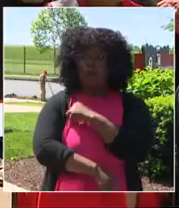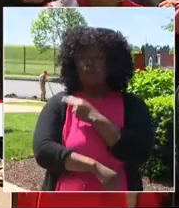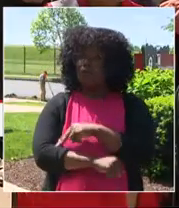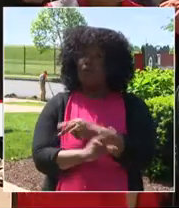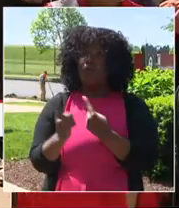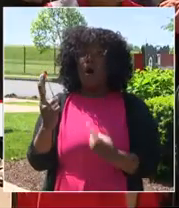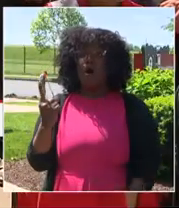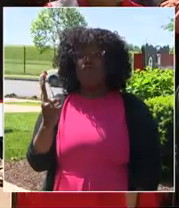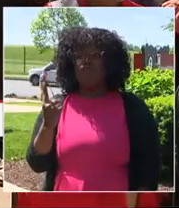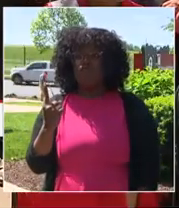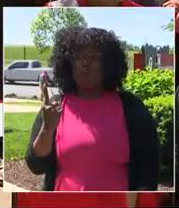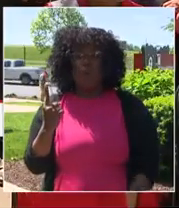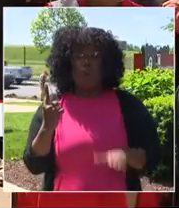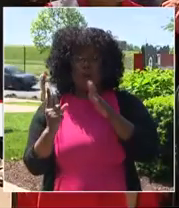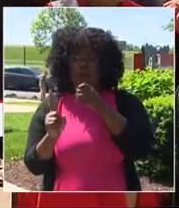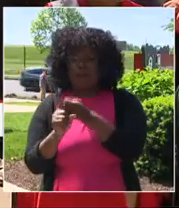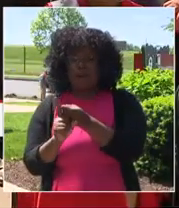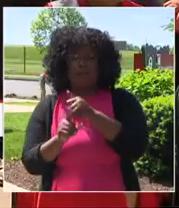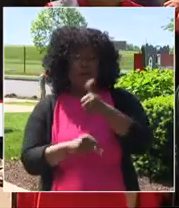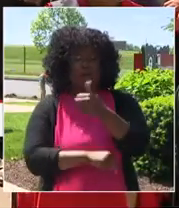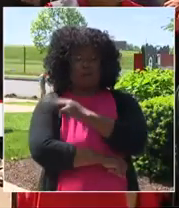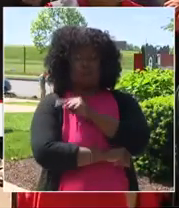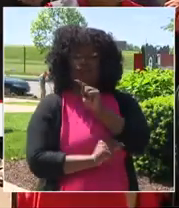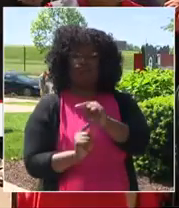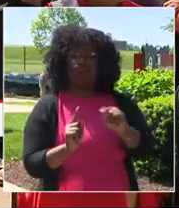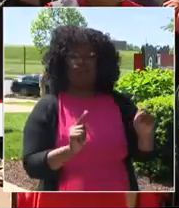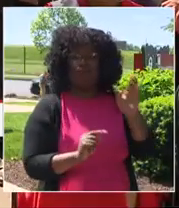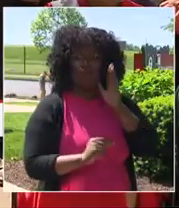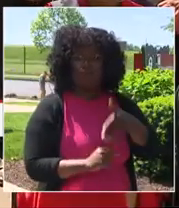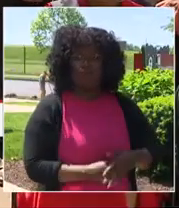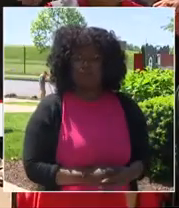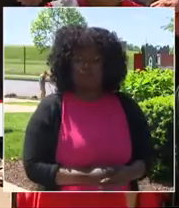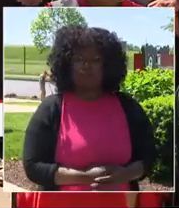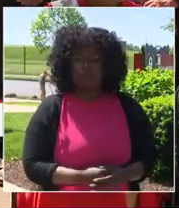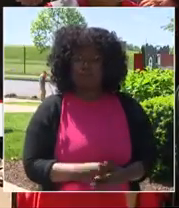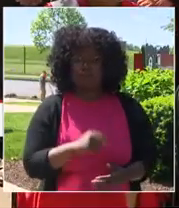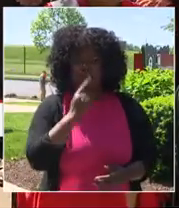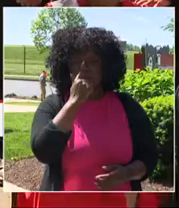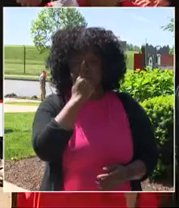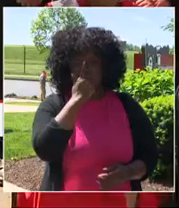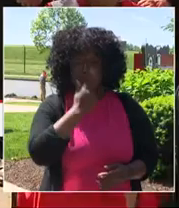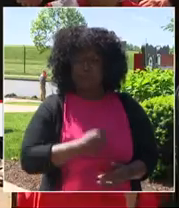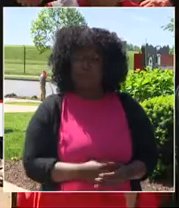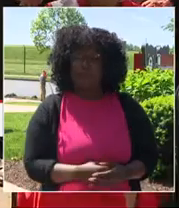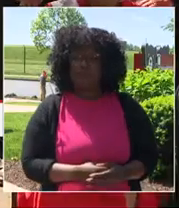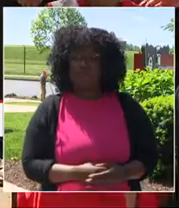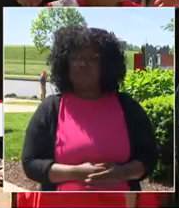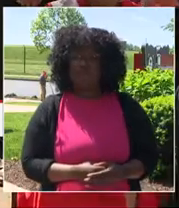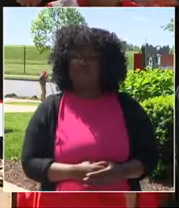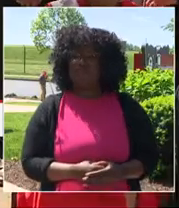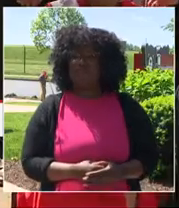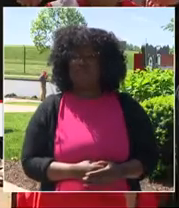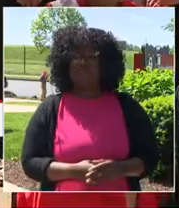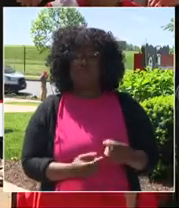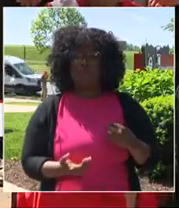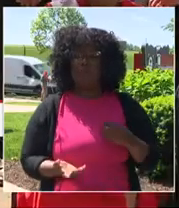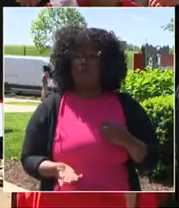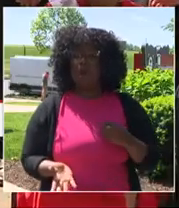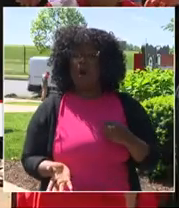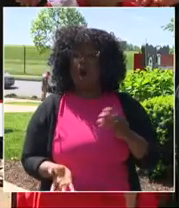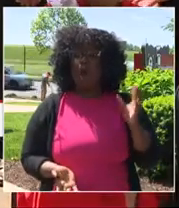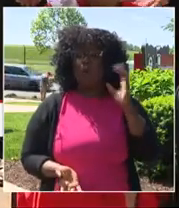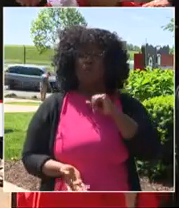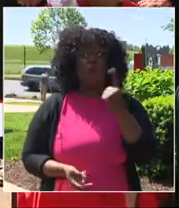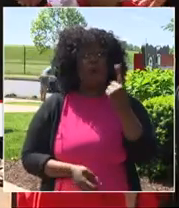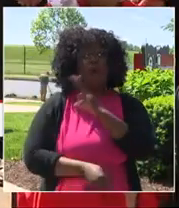it then does impact everyone. So as I was saying earlier, we can't think because one hospital is